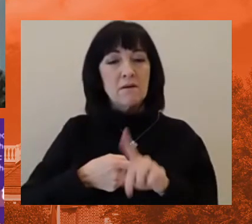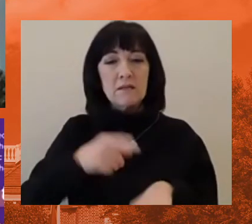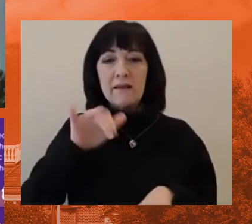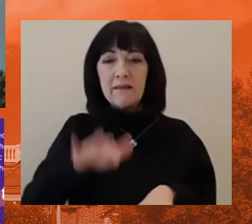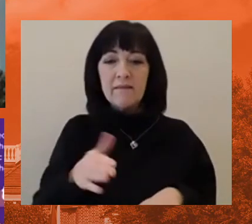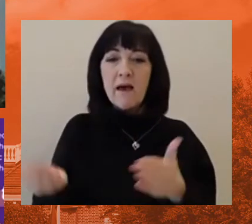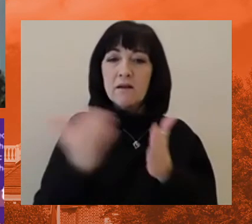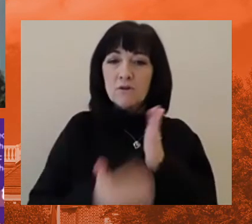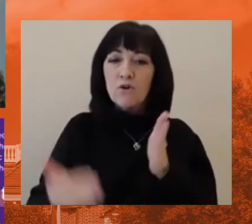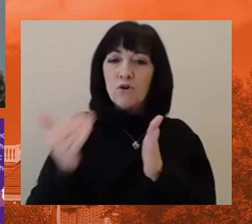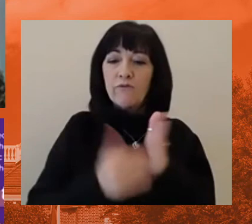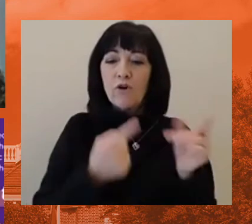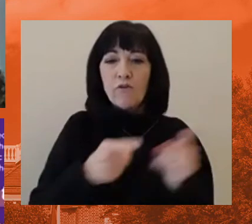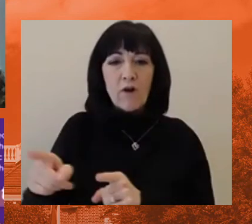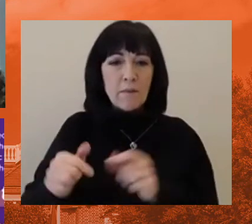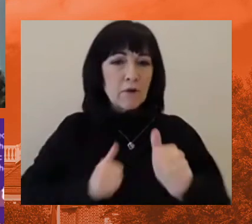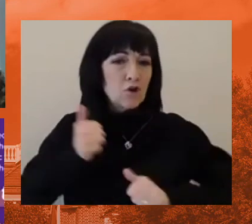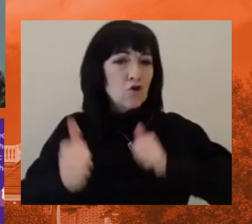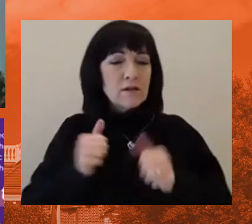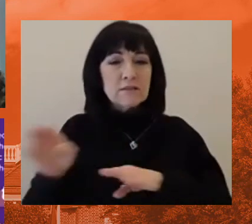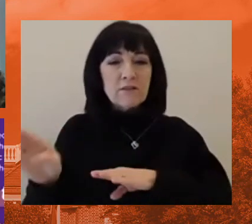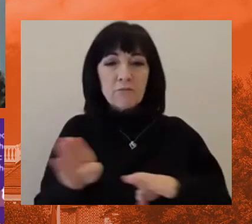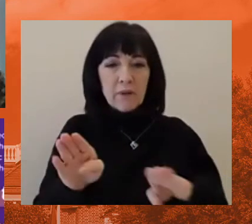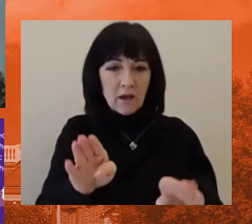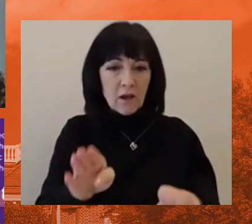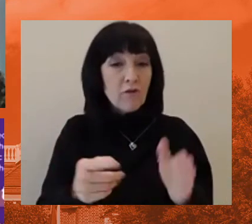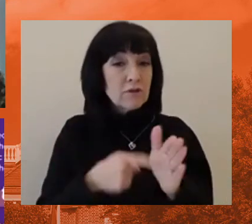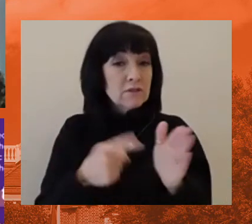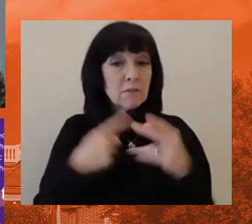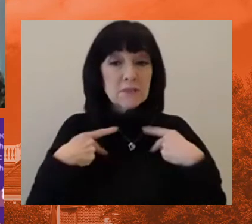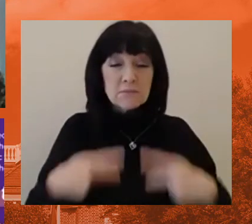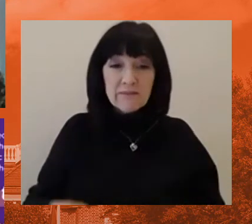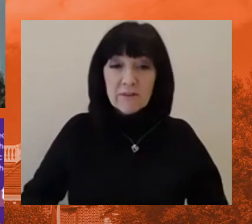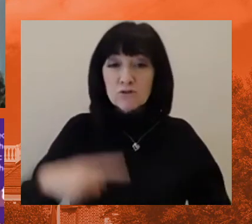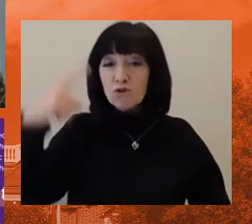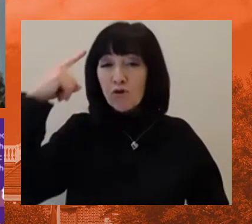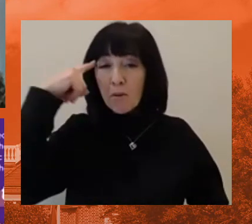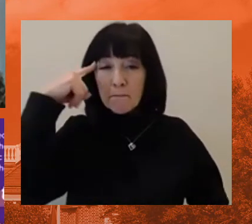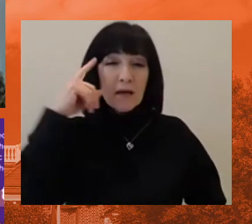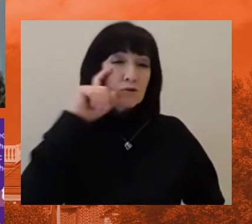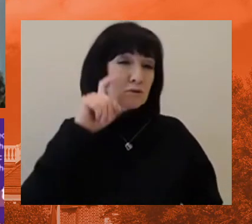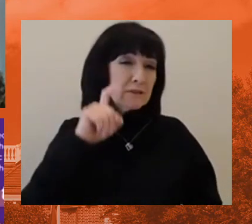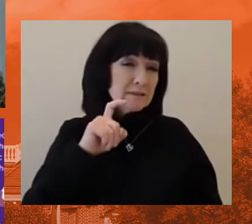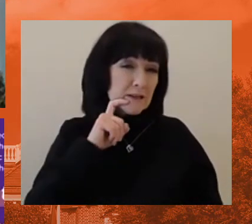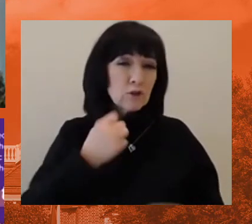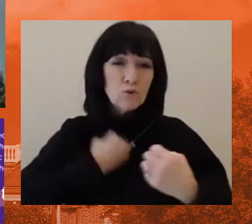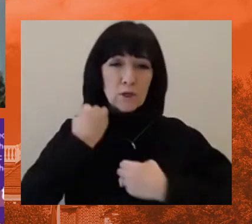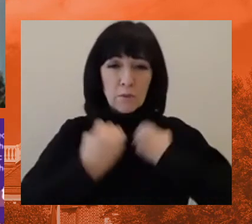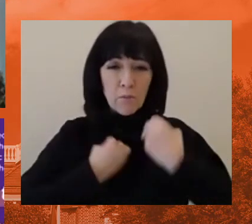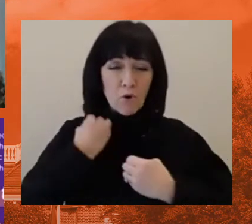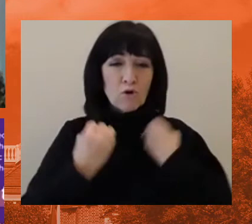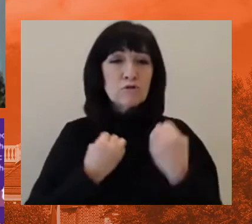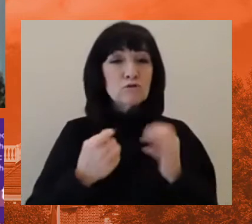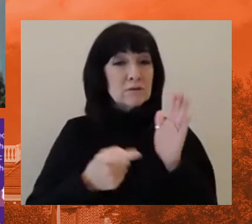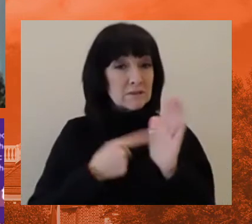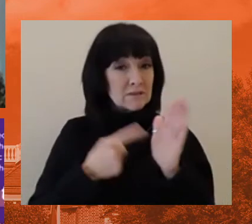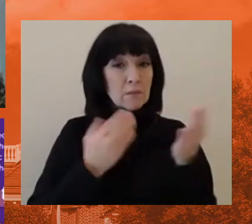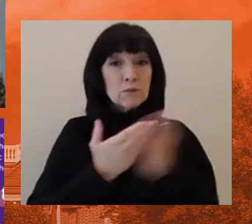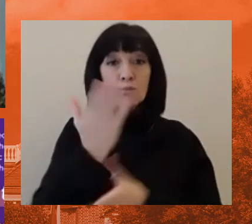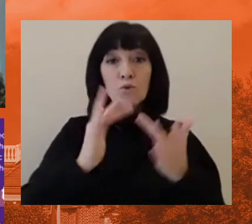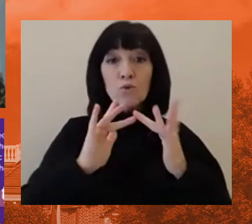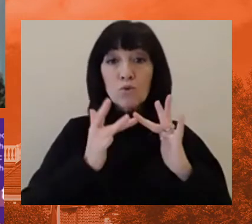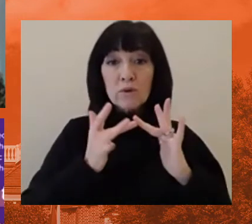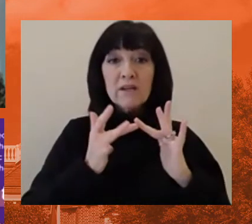and aggressive behaviors such as physical, mental, emotional, and sexual abuse, as well as cyber abuse and stalking